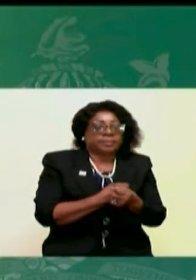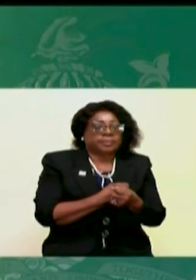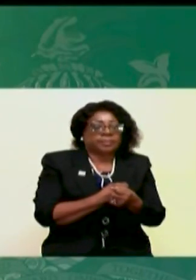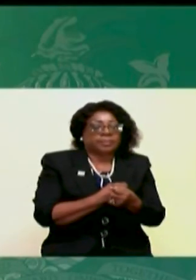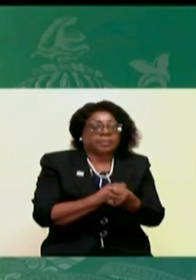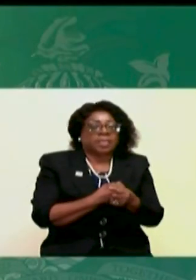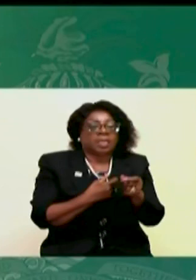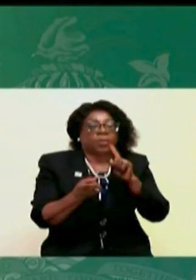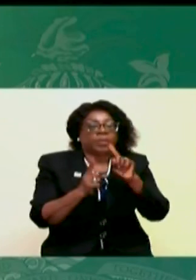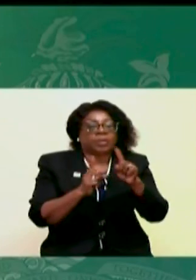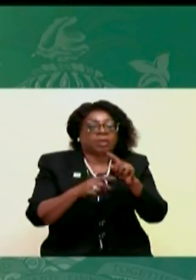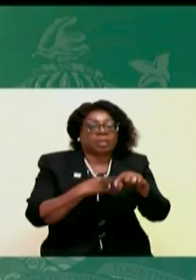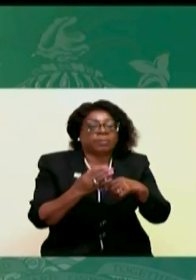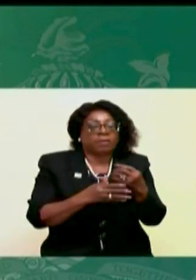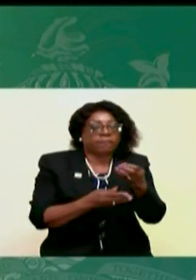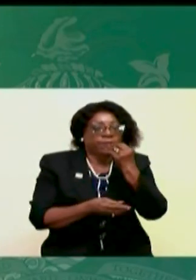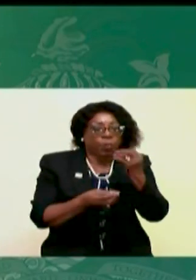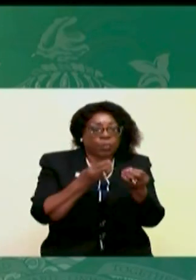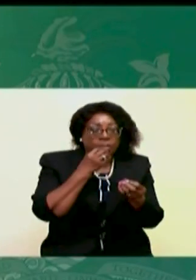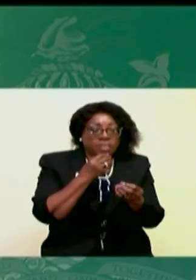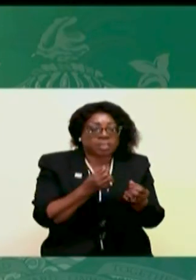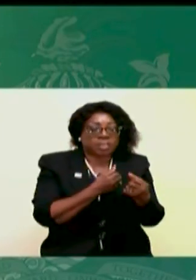We talked about food security.